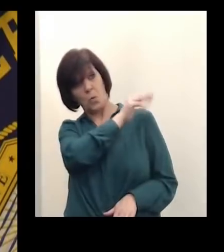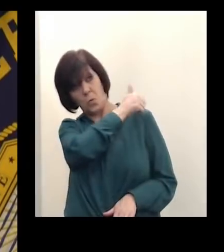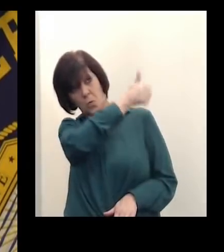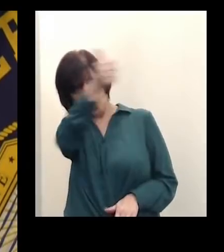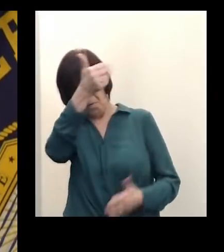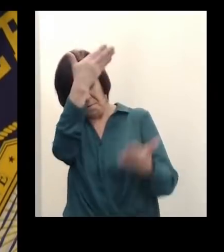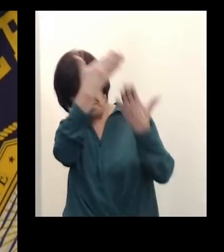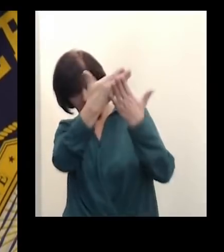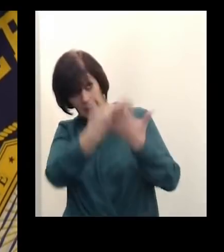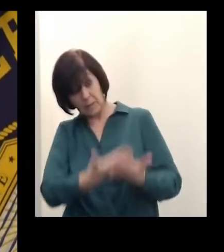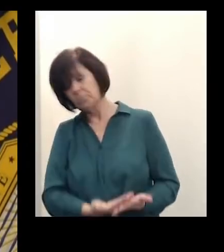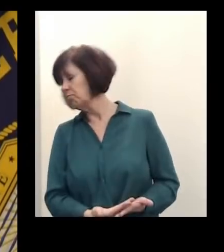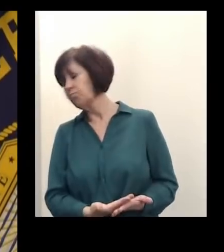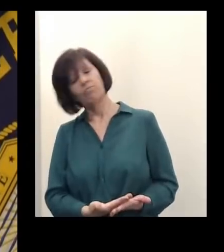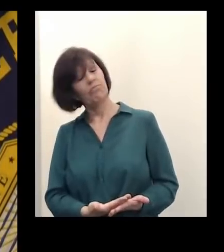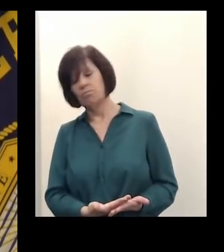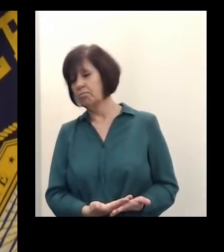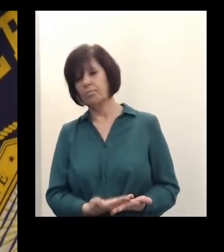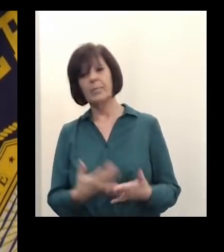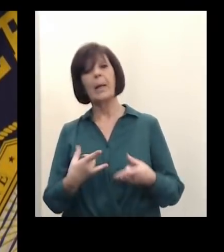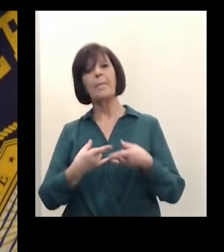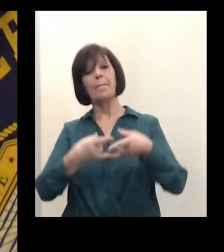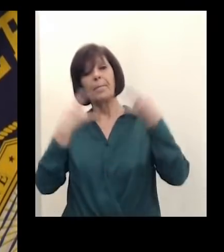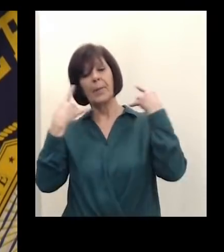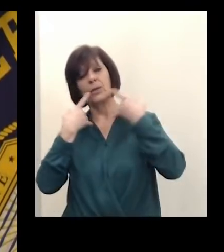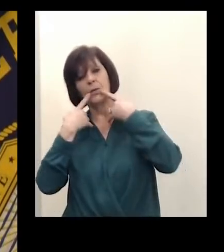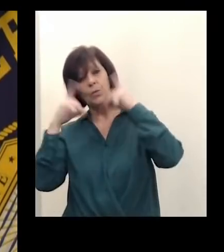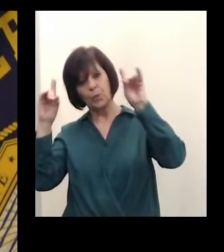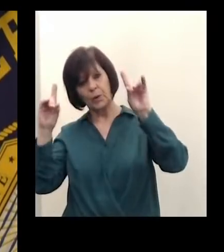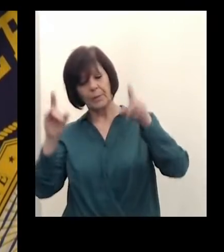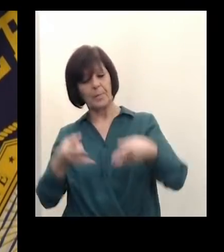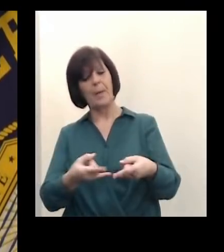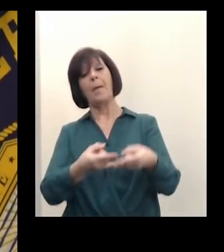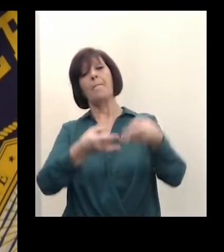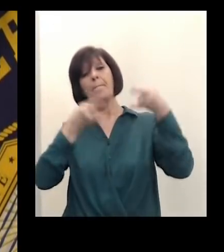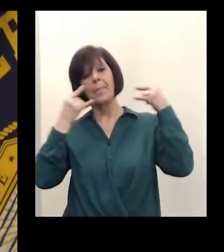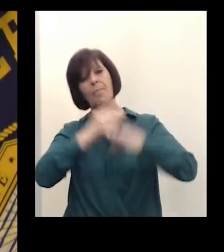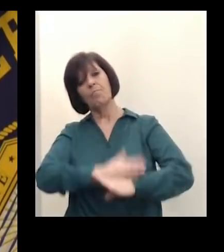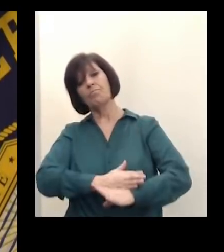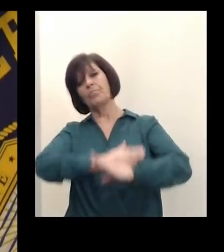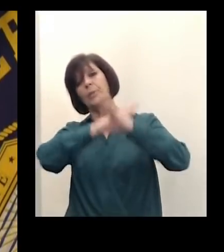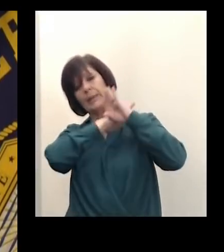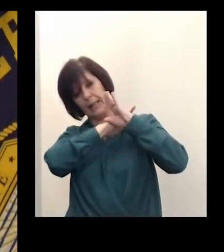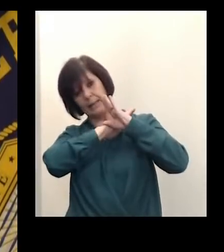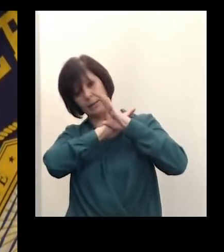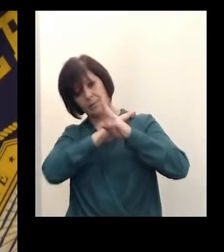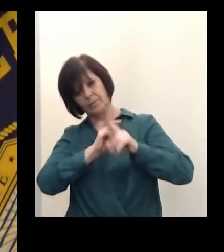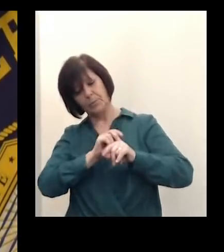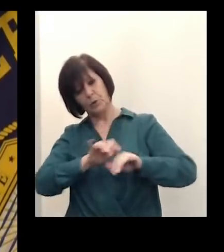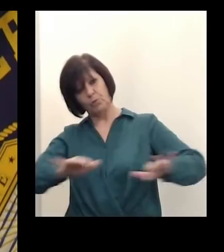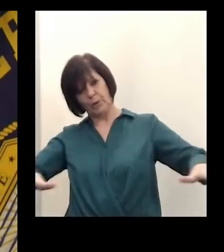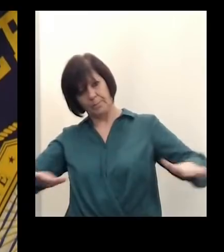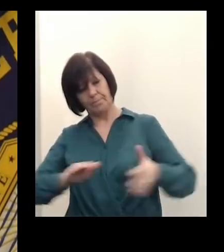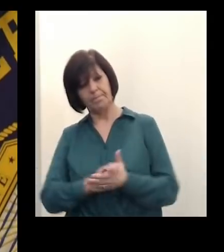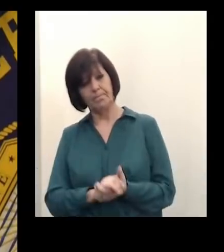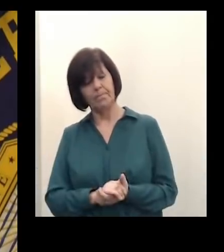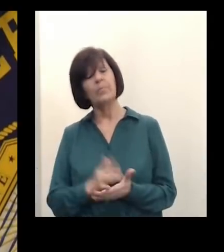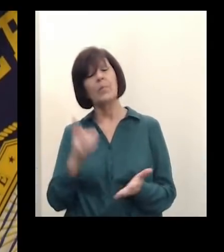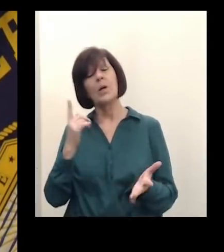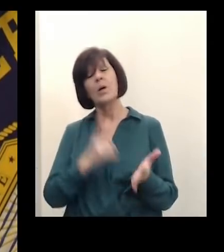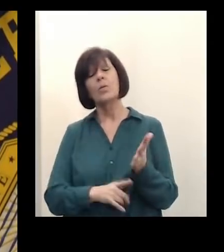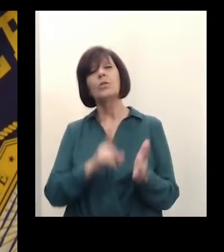work. Masks protect against the spread of COVID-19 and what is really